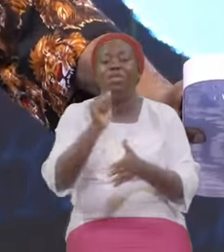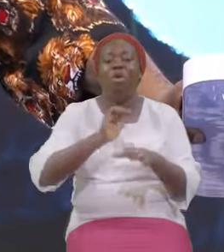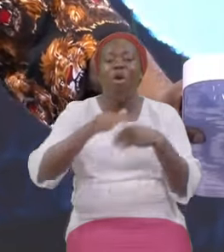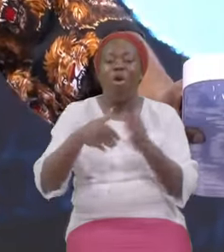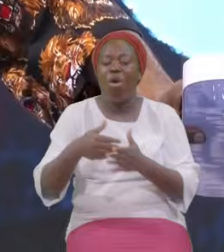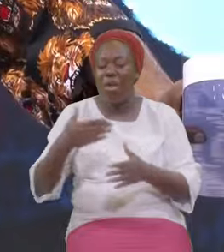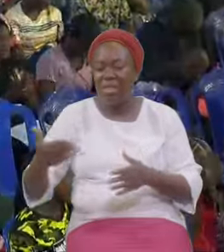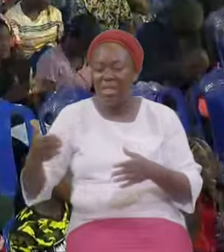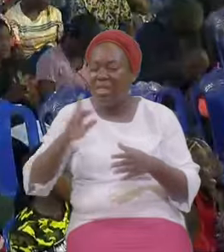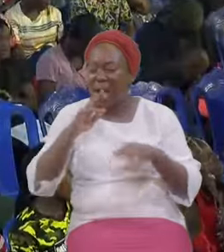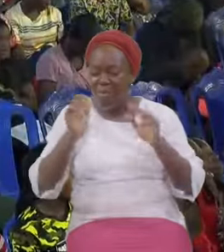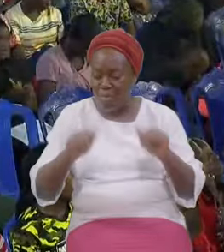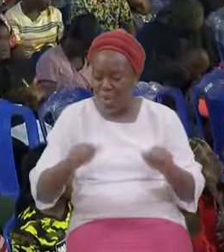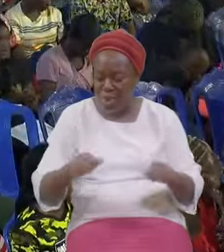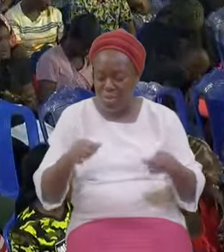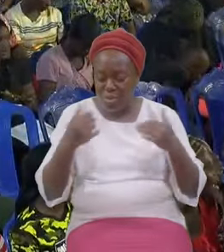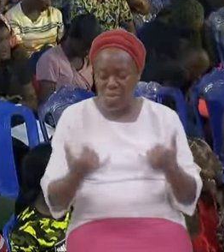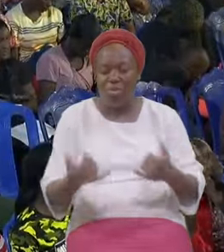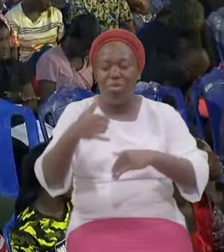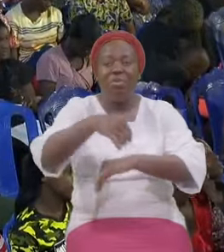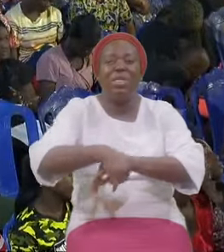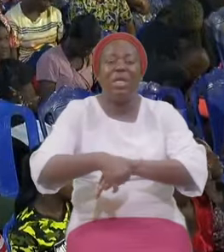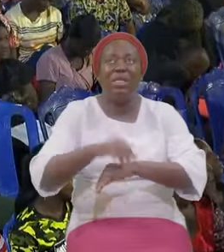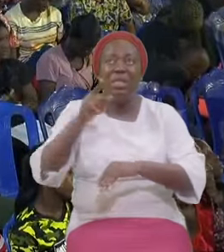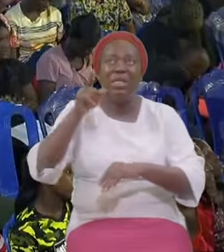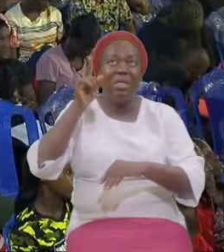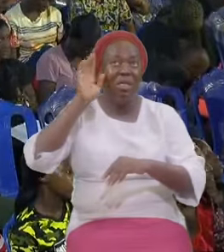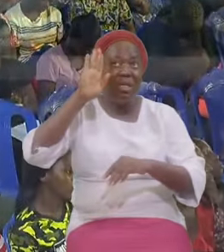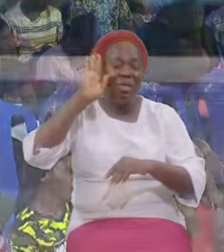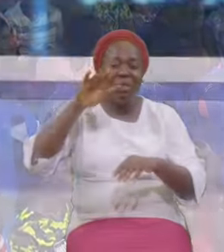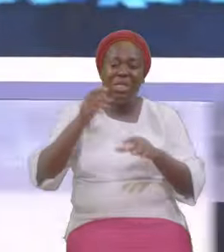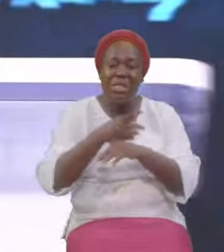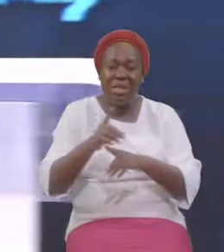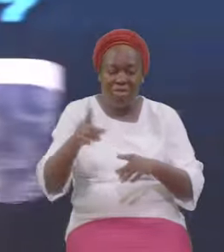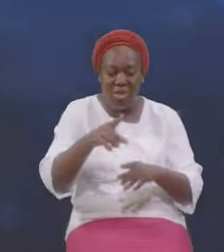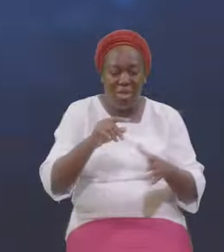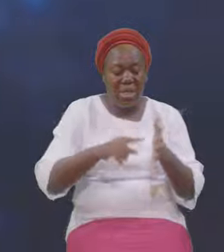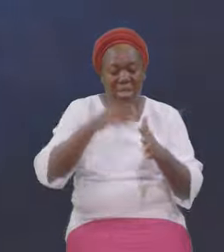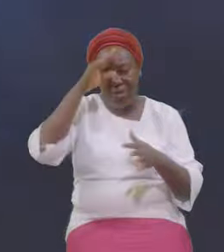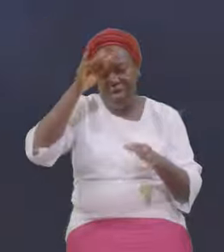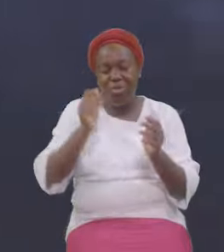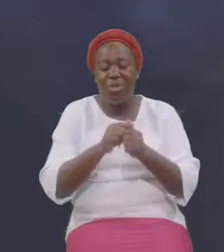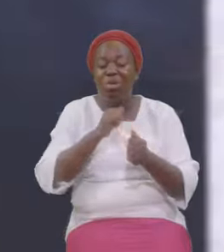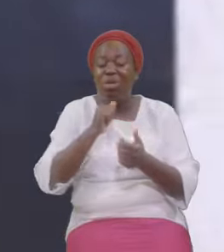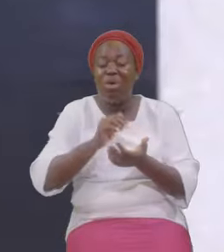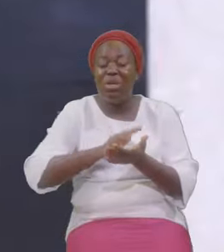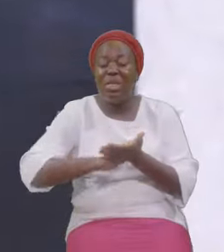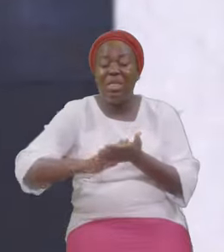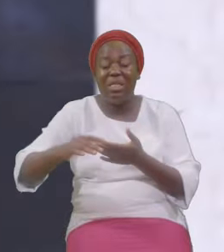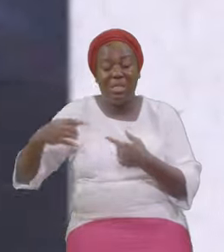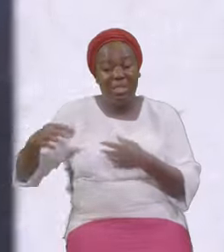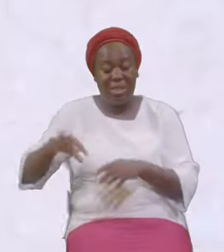will deliver you. Amen. This man with the unclean spirit had